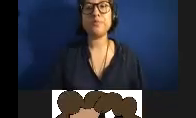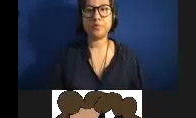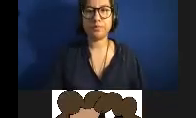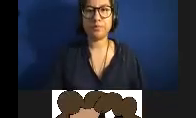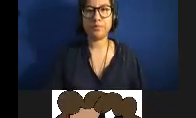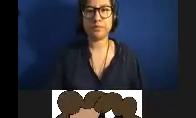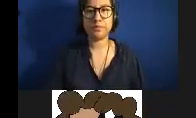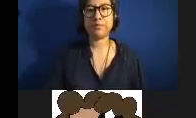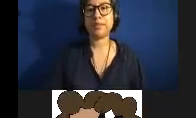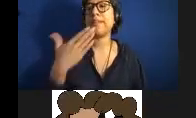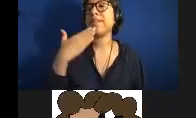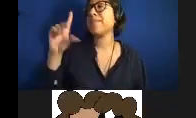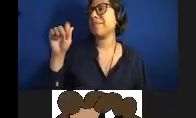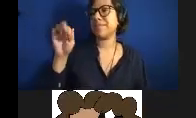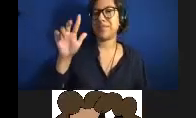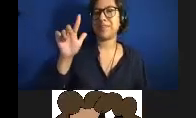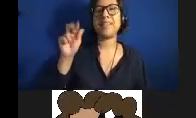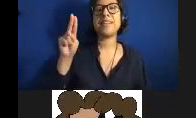Aaron. Thank you.